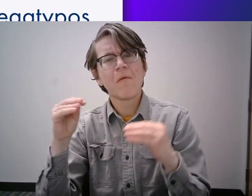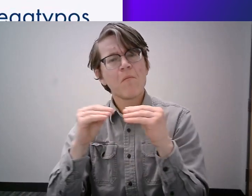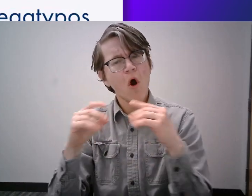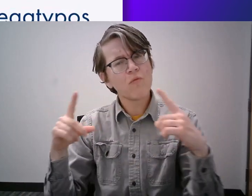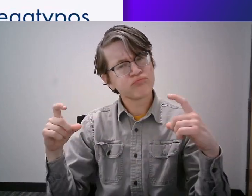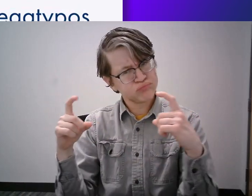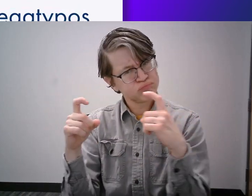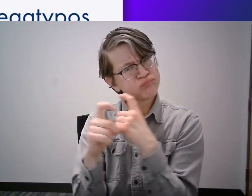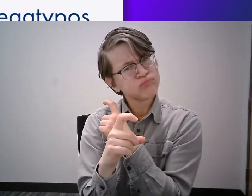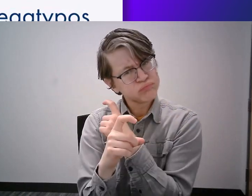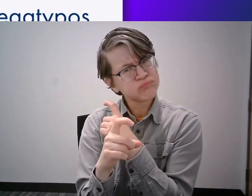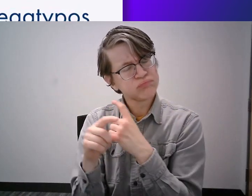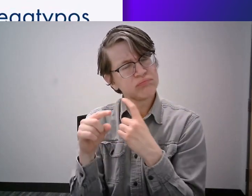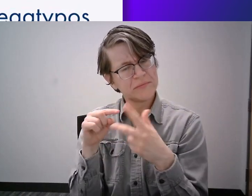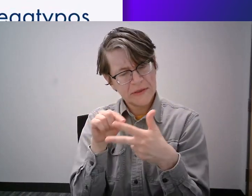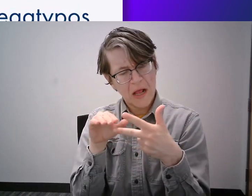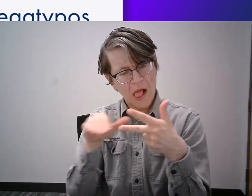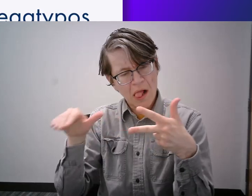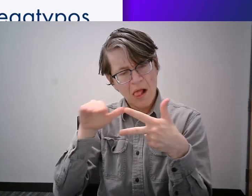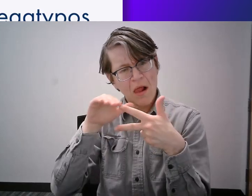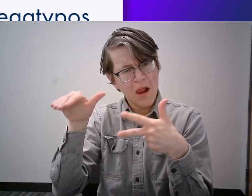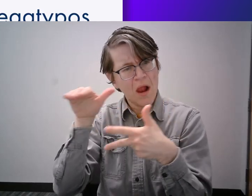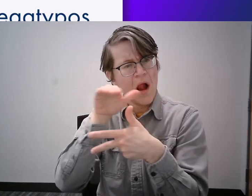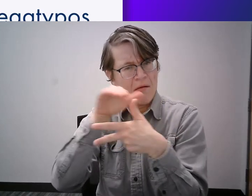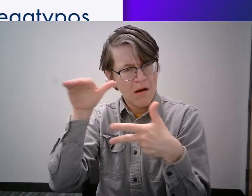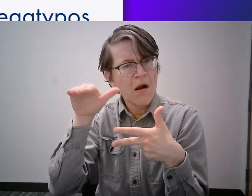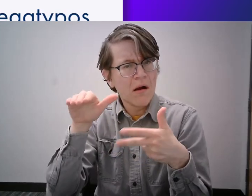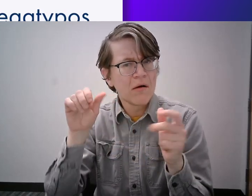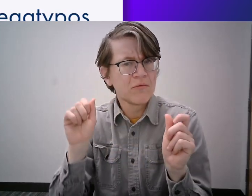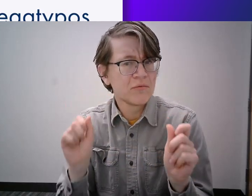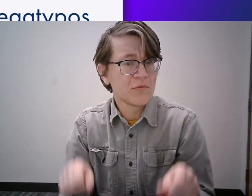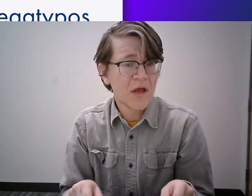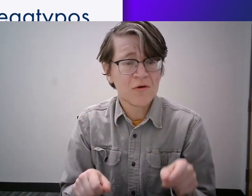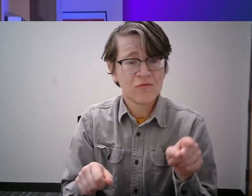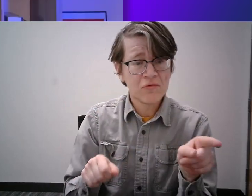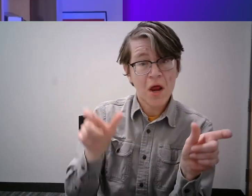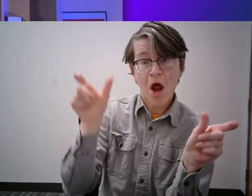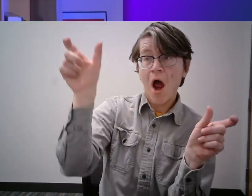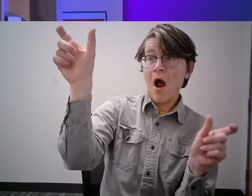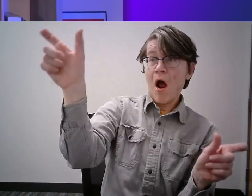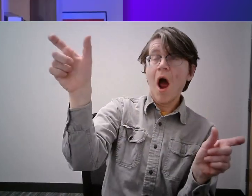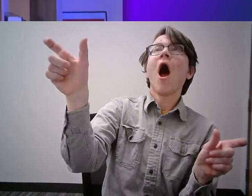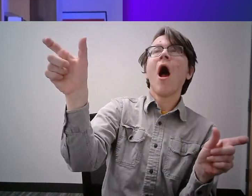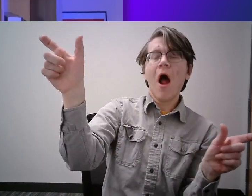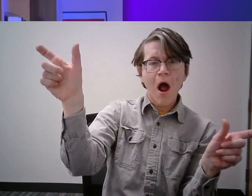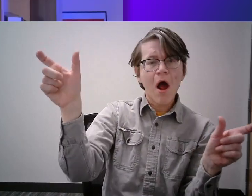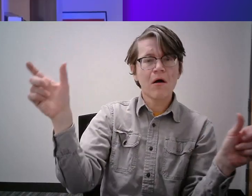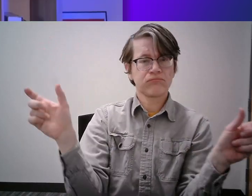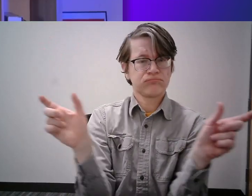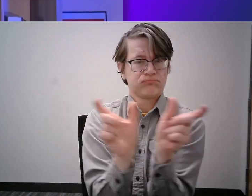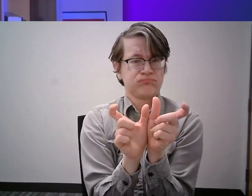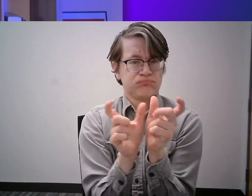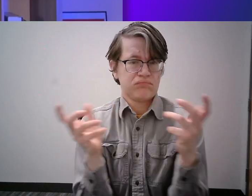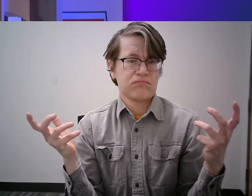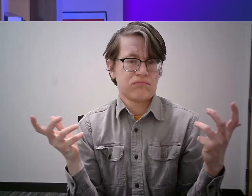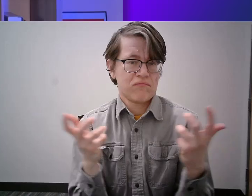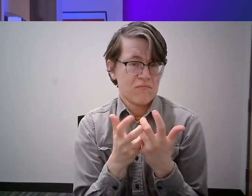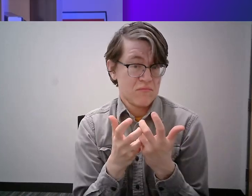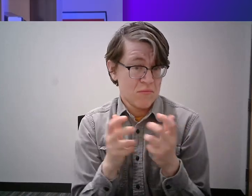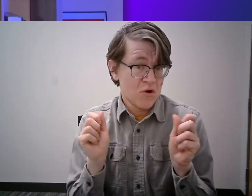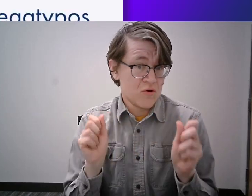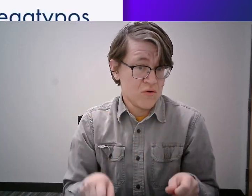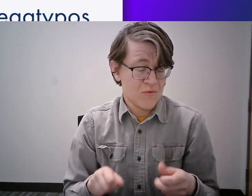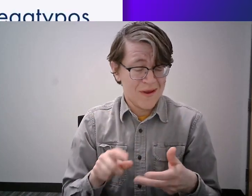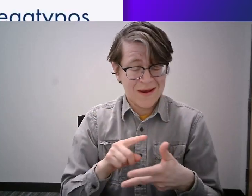with a different form model and a different flash upon it. So this will make a good combination